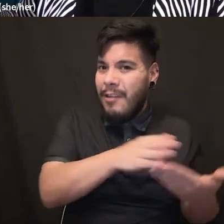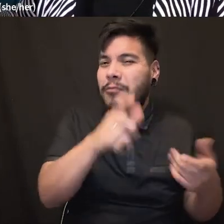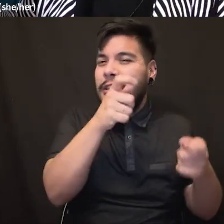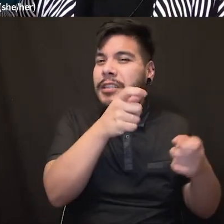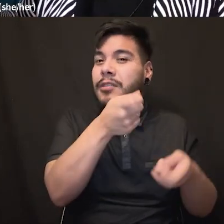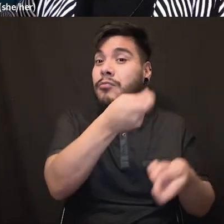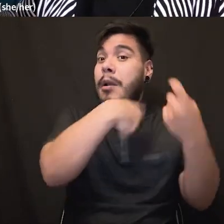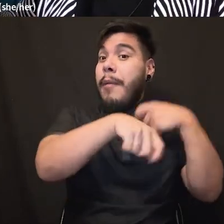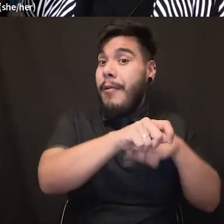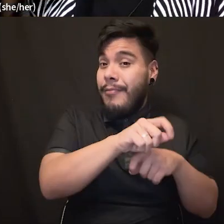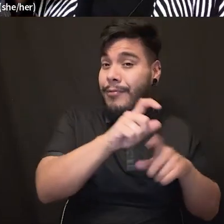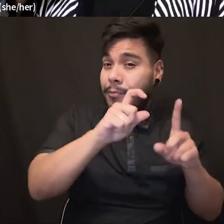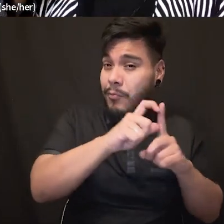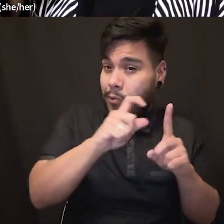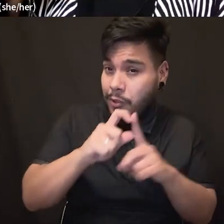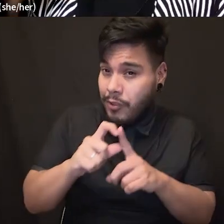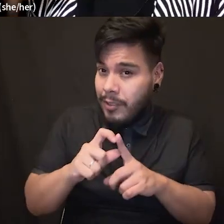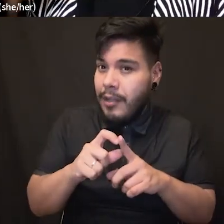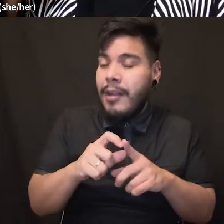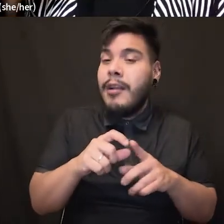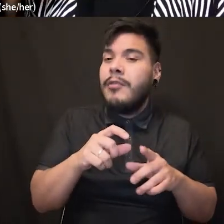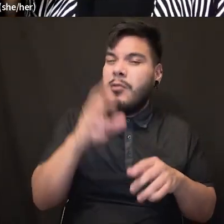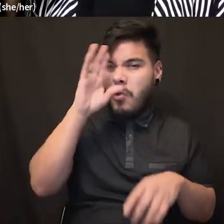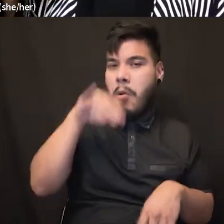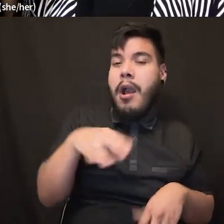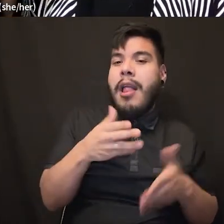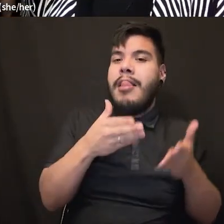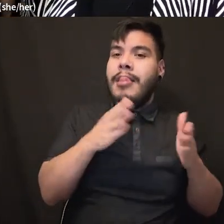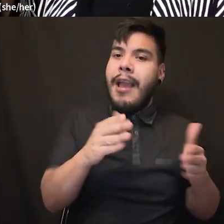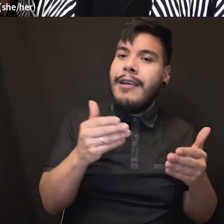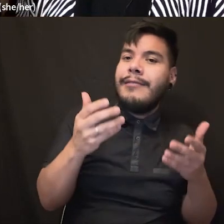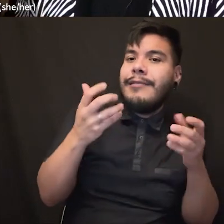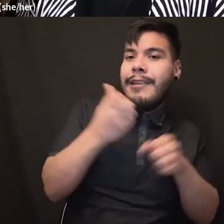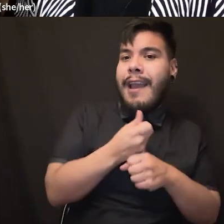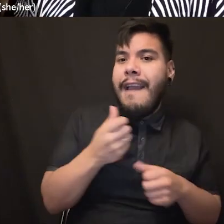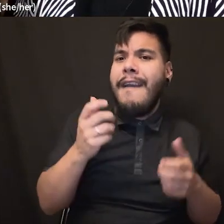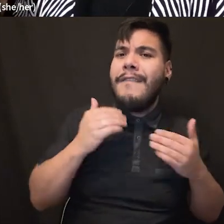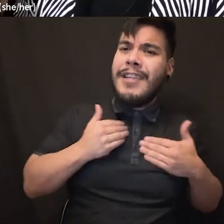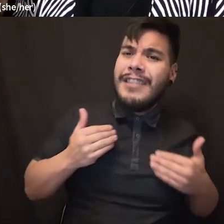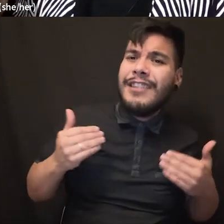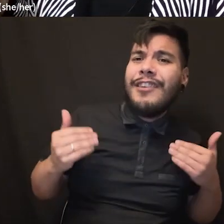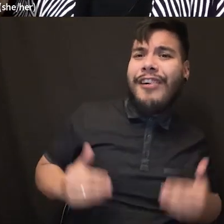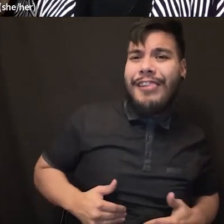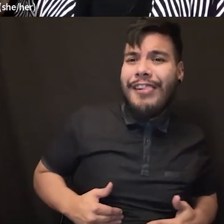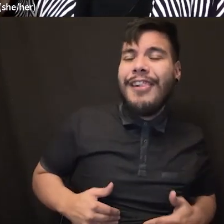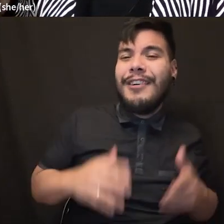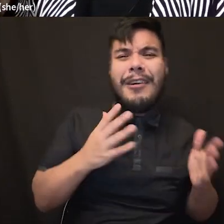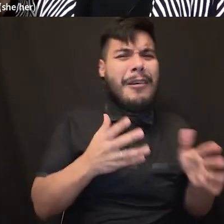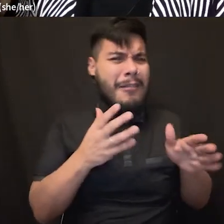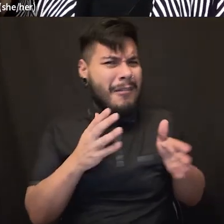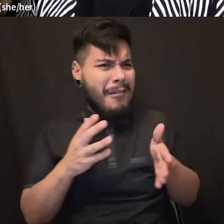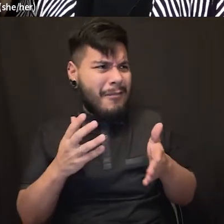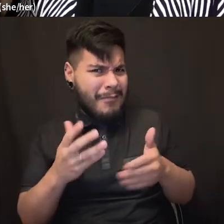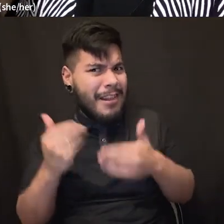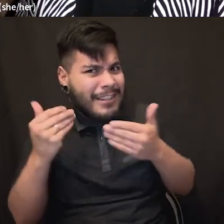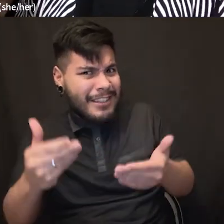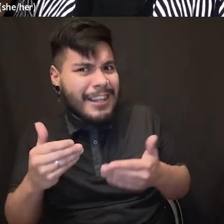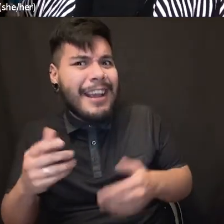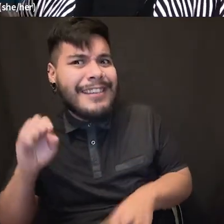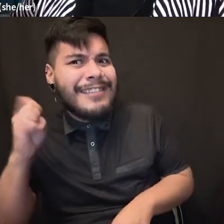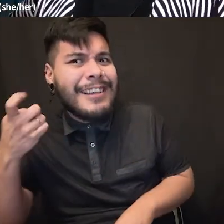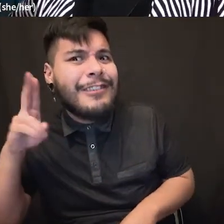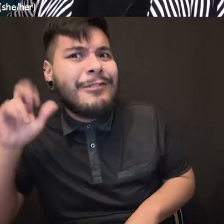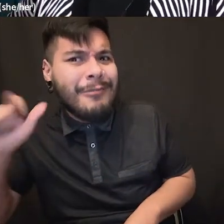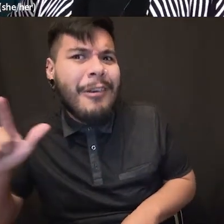so that, you know, it's let's get physical, but you know, let's also get sexual. Let's also get, you know, connected.